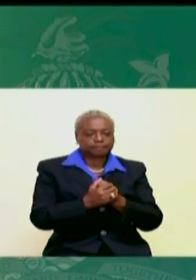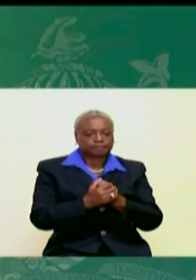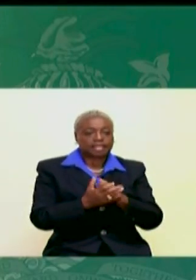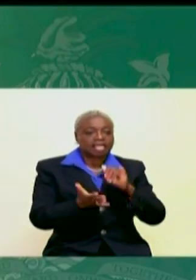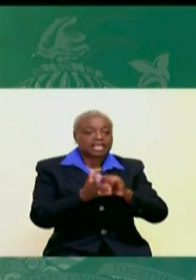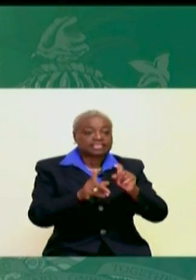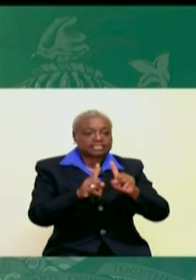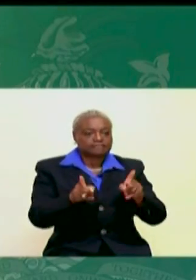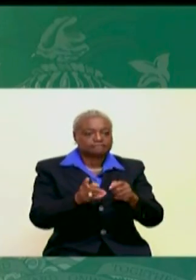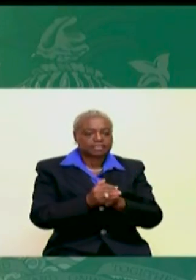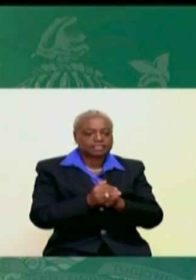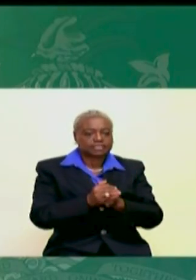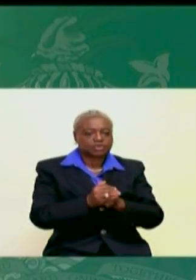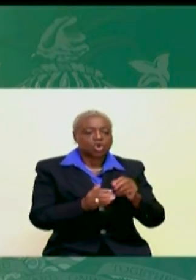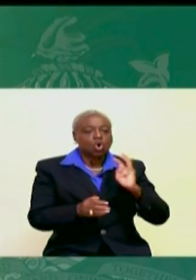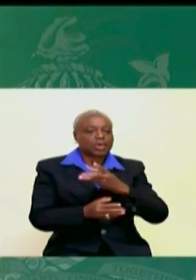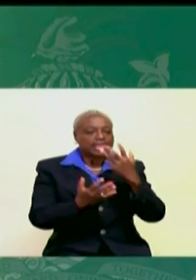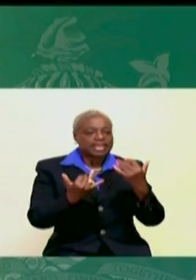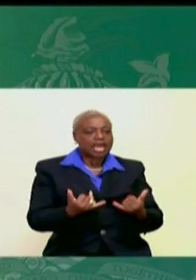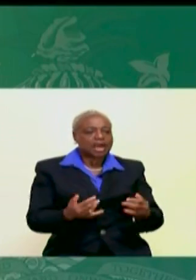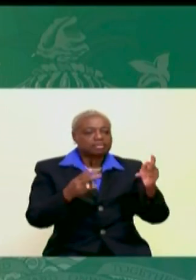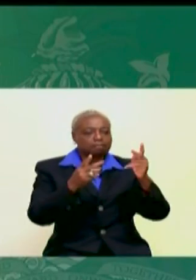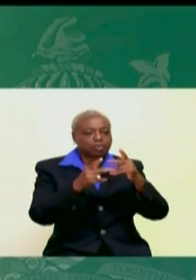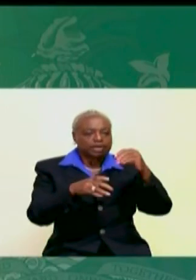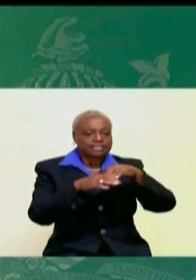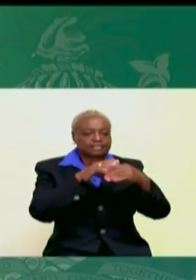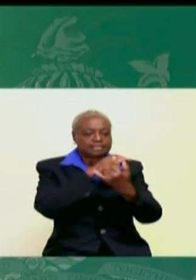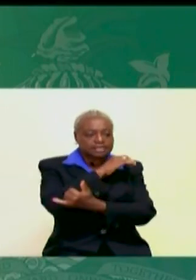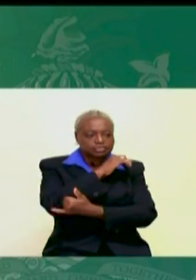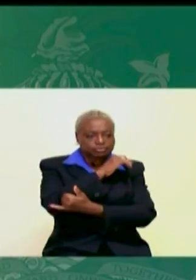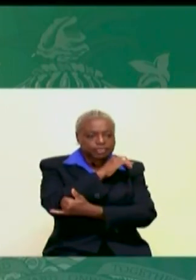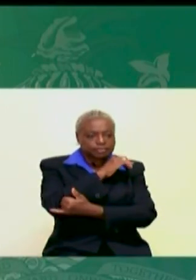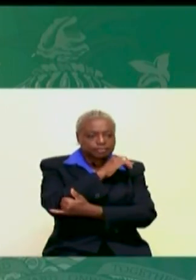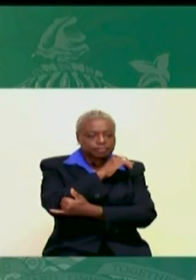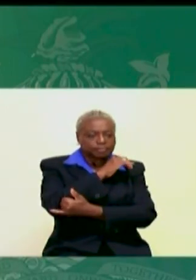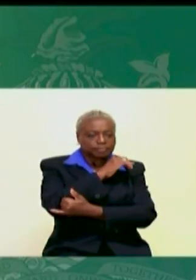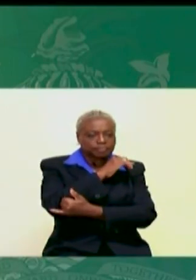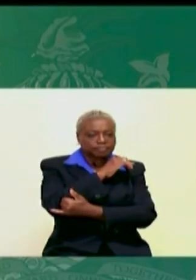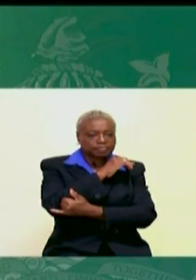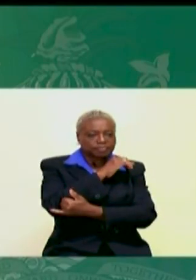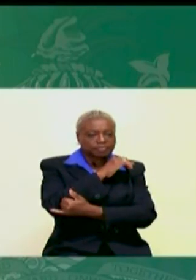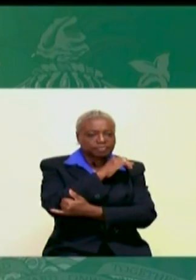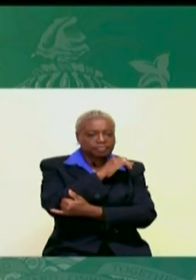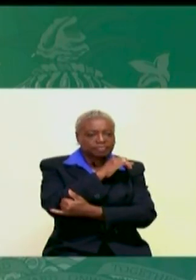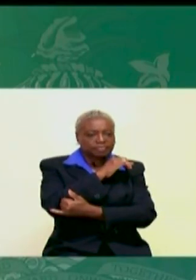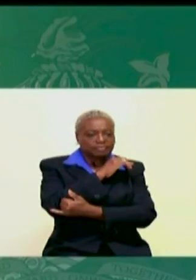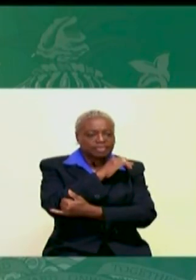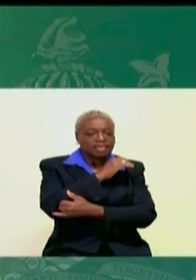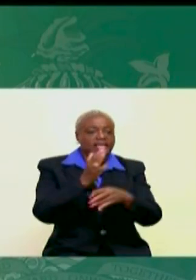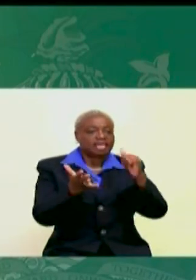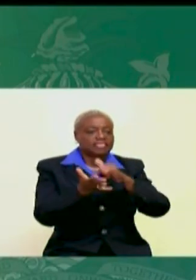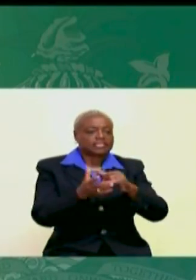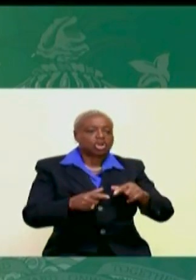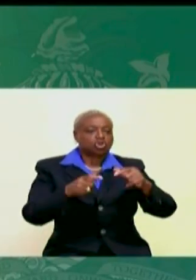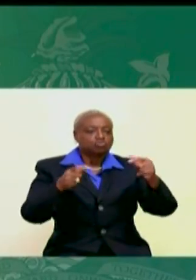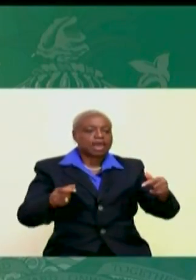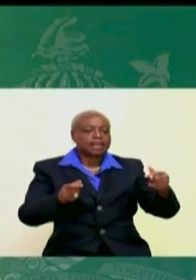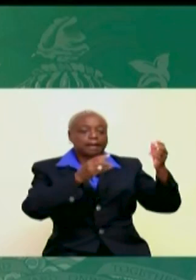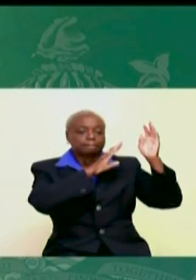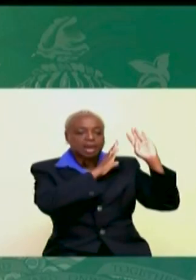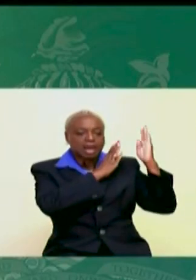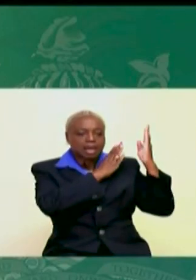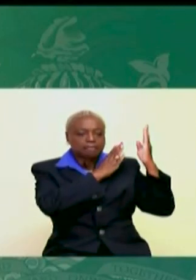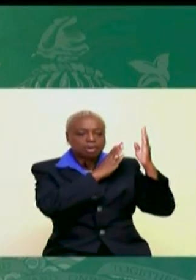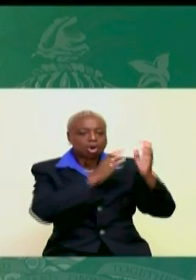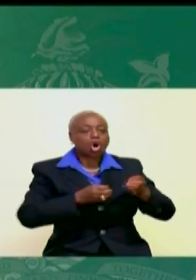And we're at the point in this country, Madam Speaker, we're at the point in this country that Grand Bahama does offer